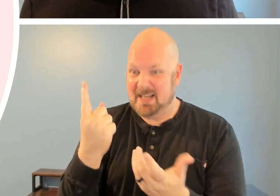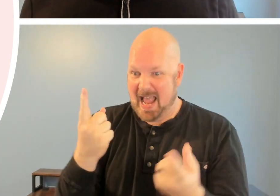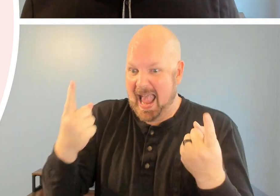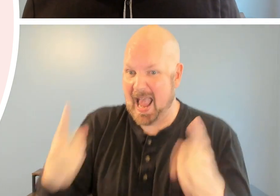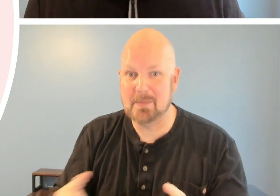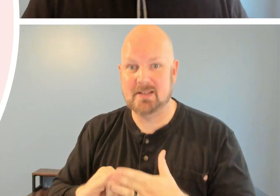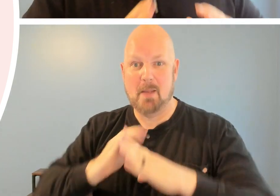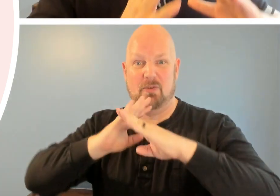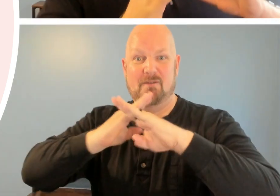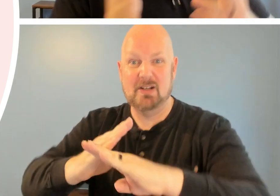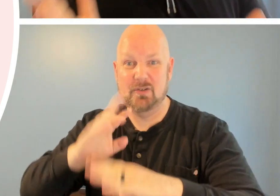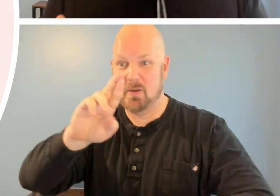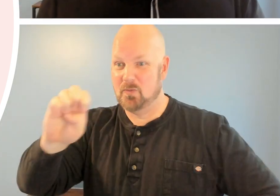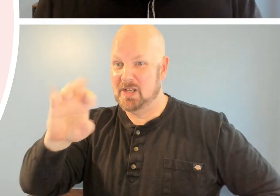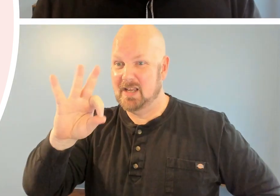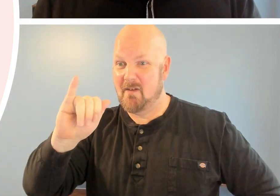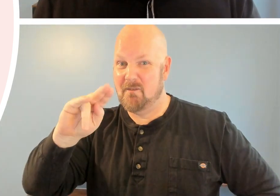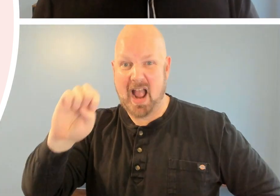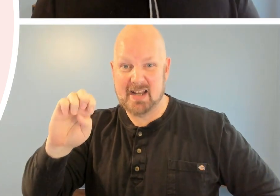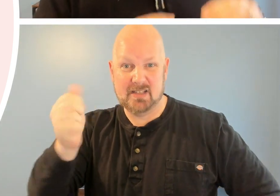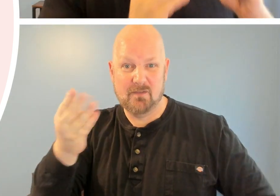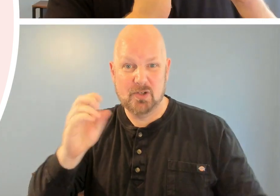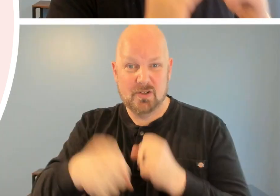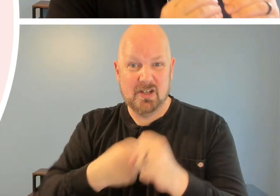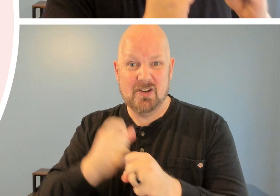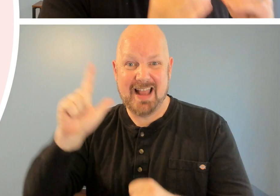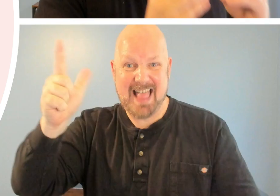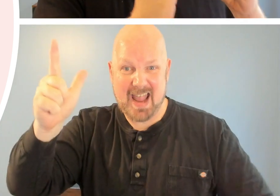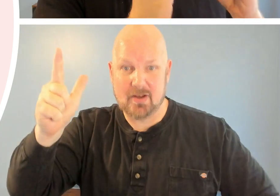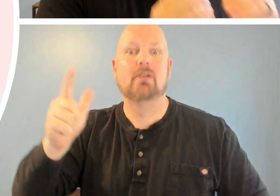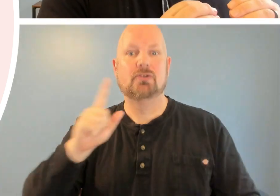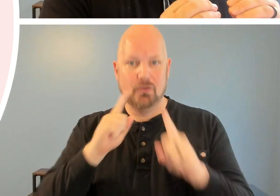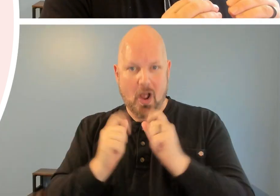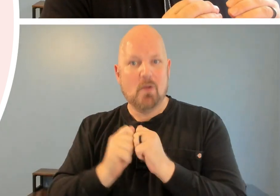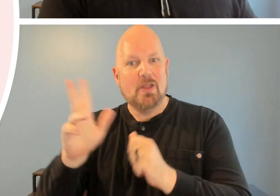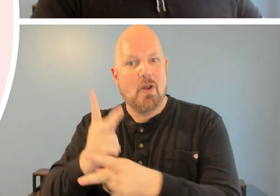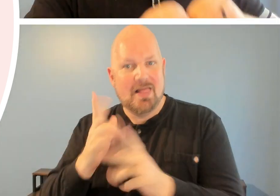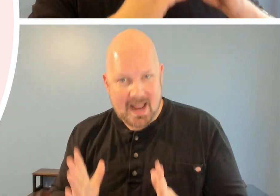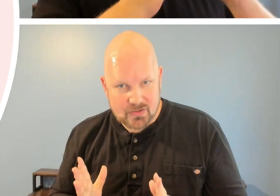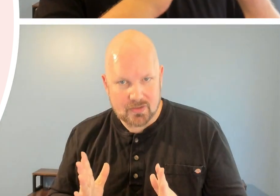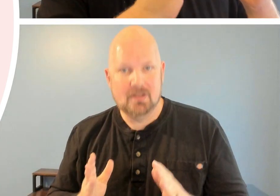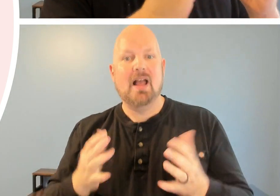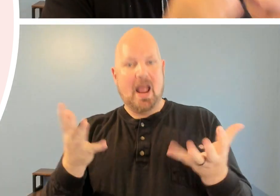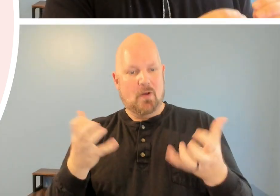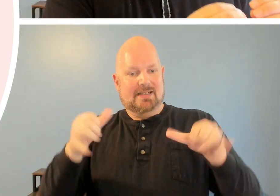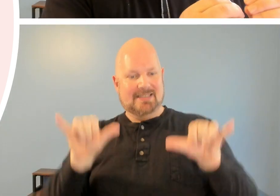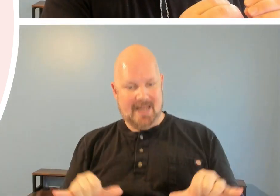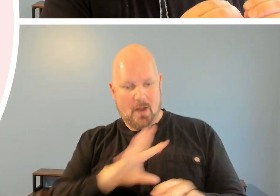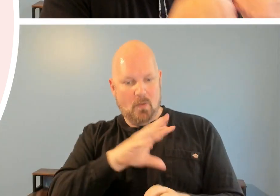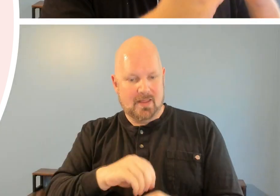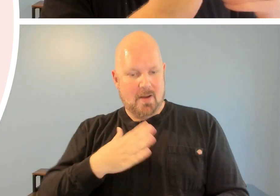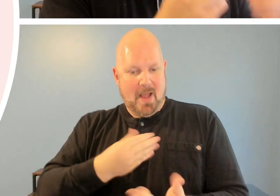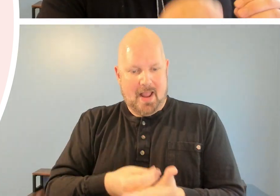couple of years, okay? Talk to your lender about this, right? You still want to stay within a budget and a